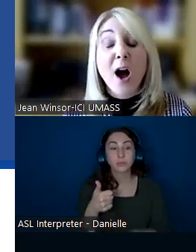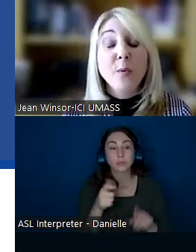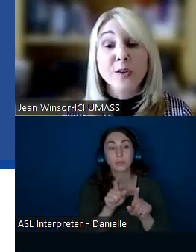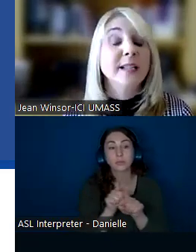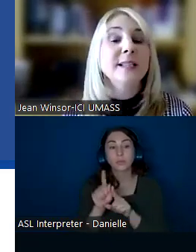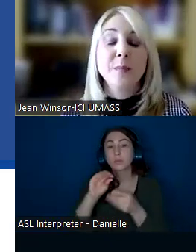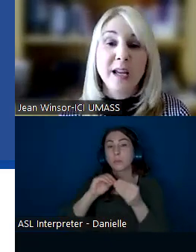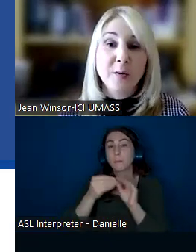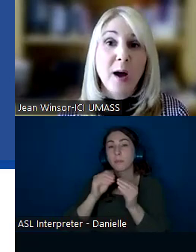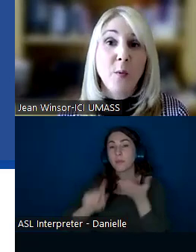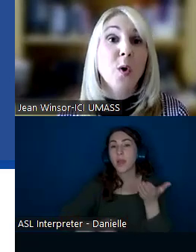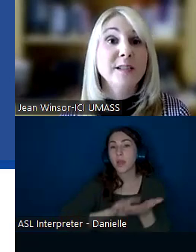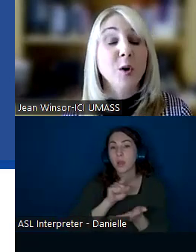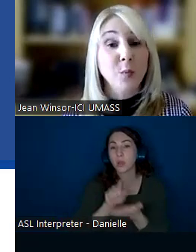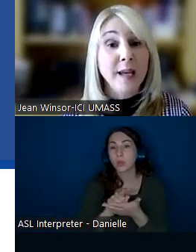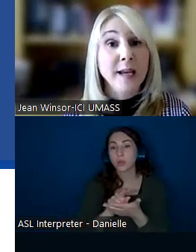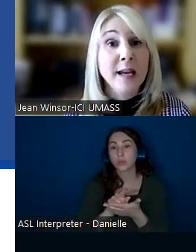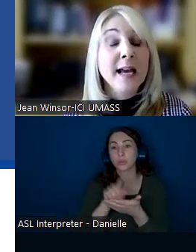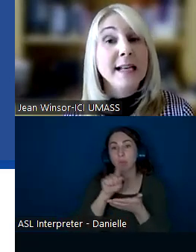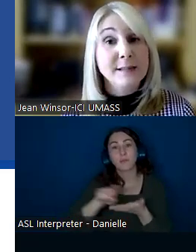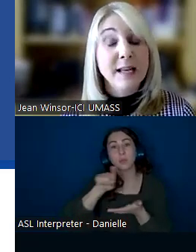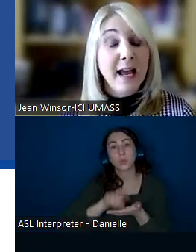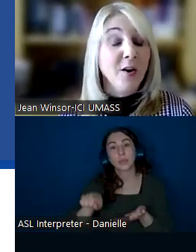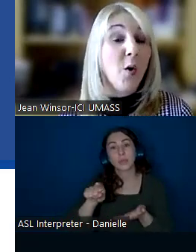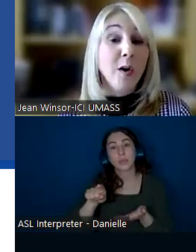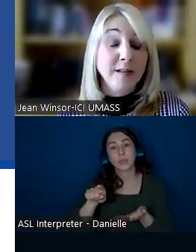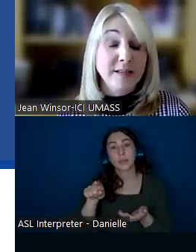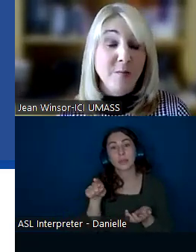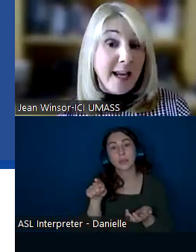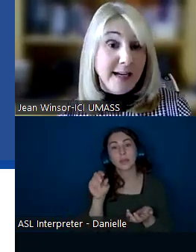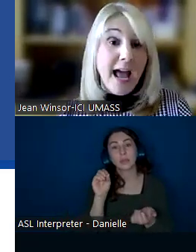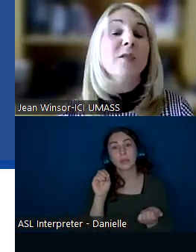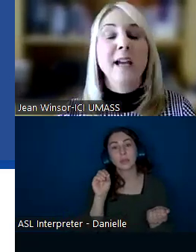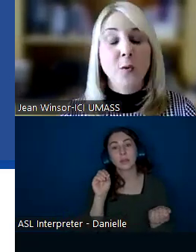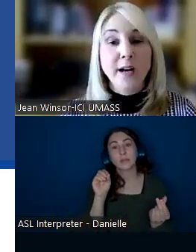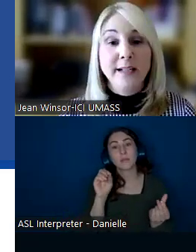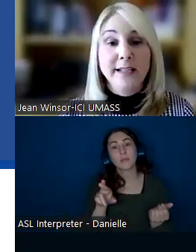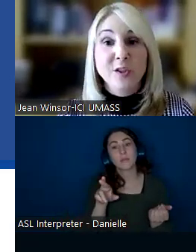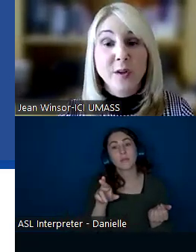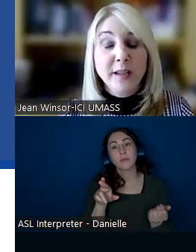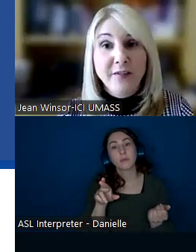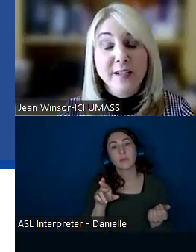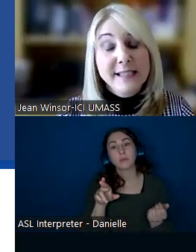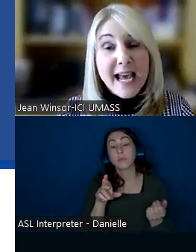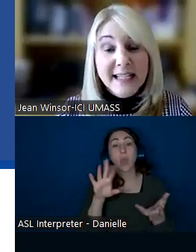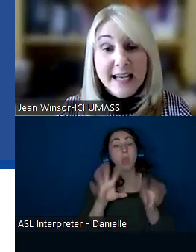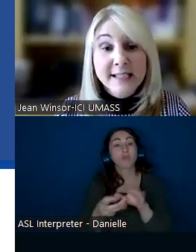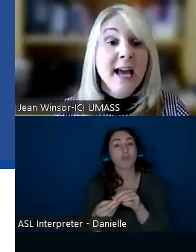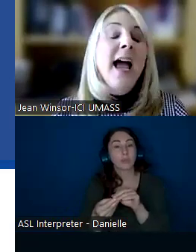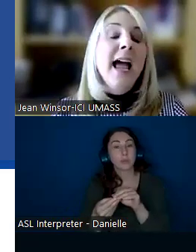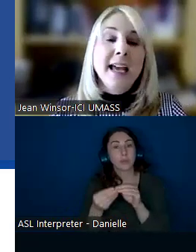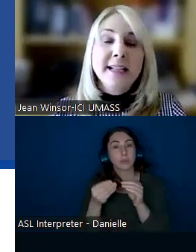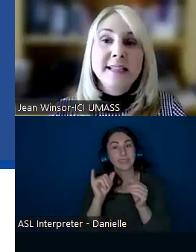of hours that somebody works per week is or in an aggregate or on an individual level is